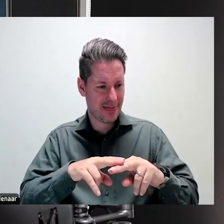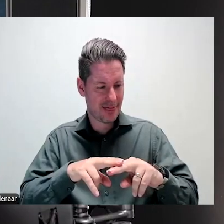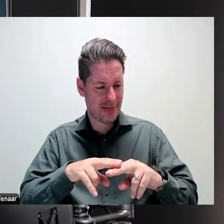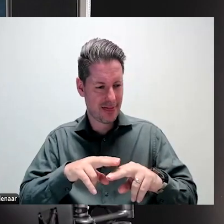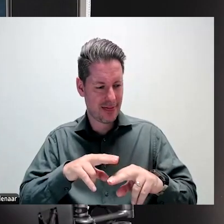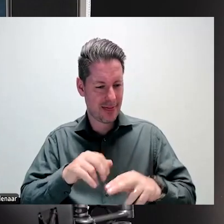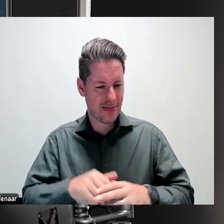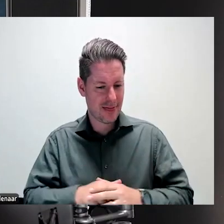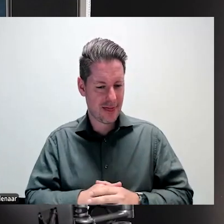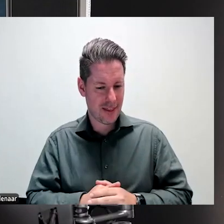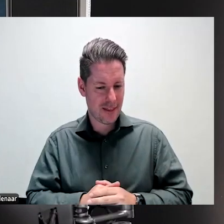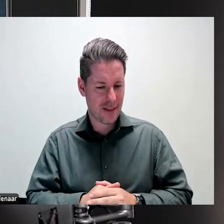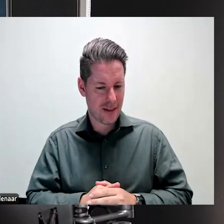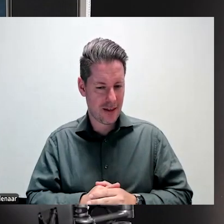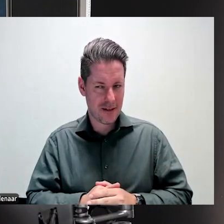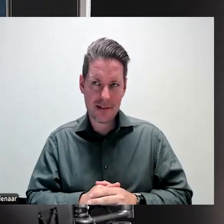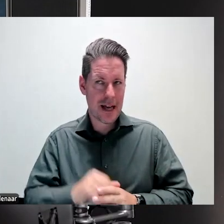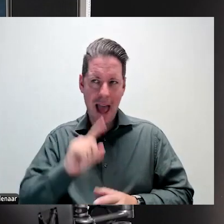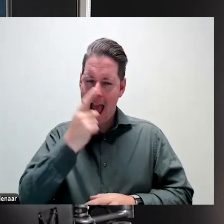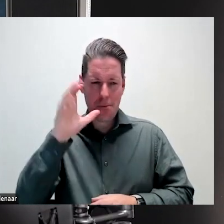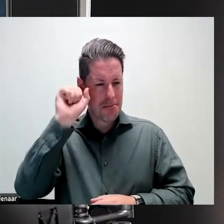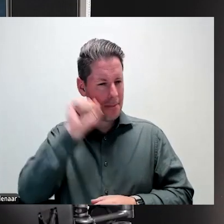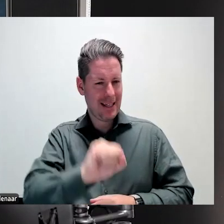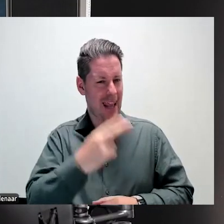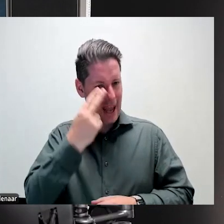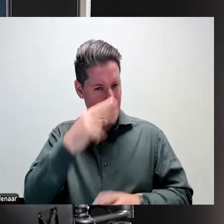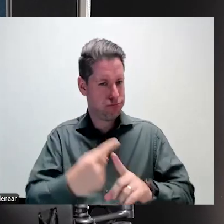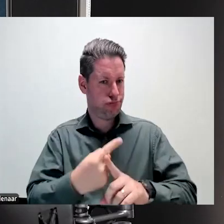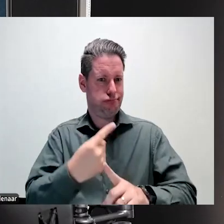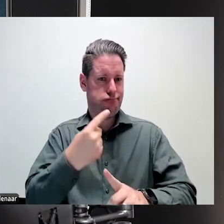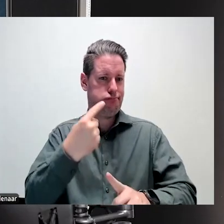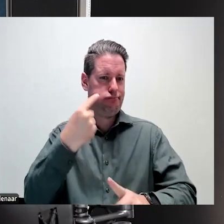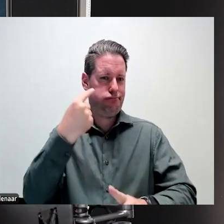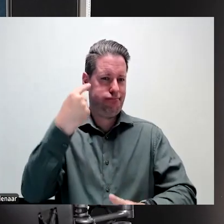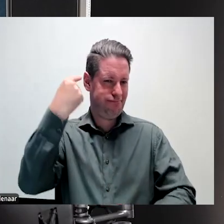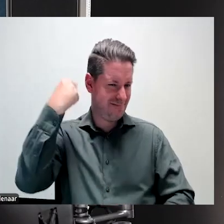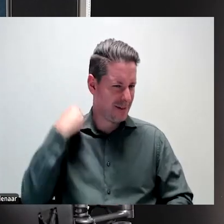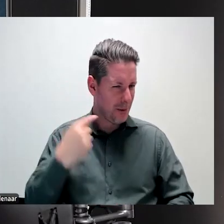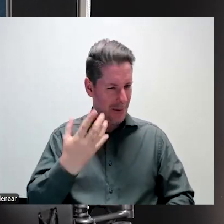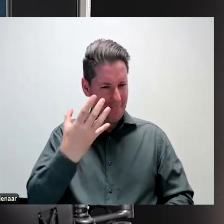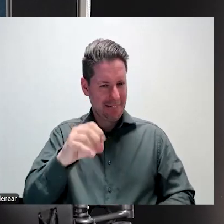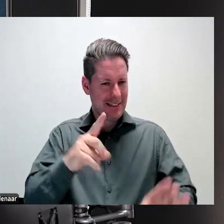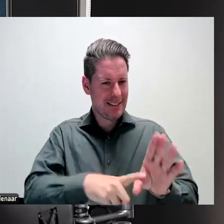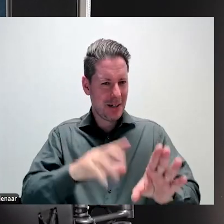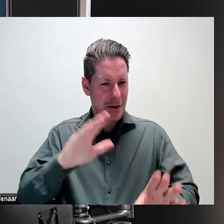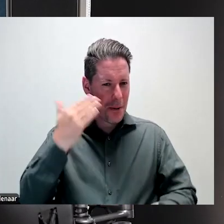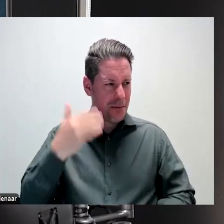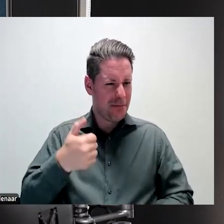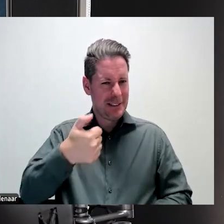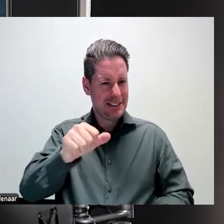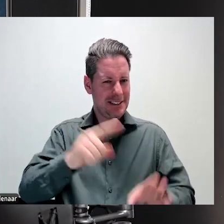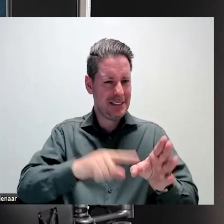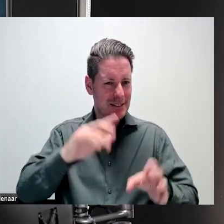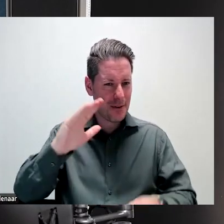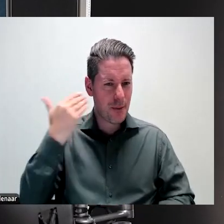Can't remember the young fella's name. Gee, that's going back 60 years. It's more. 50 years ago. But there was an